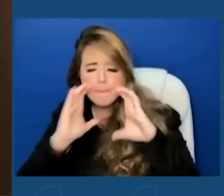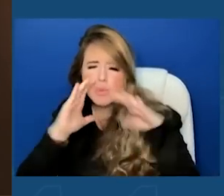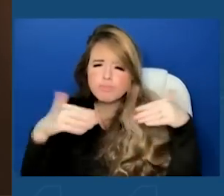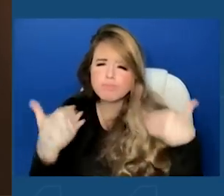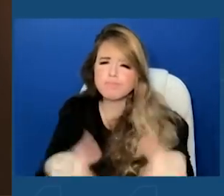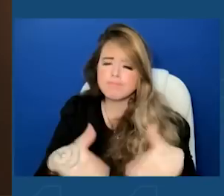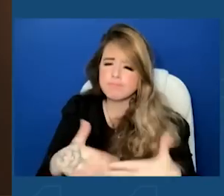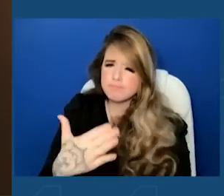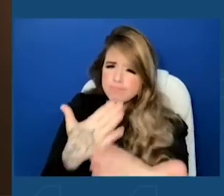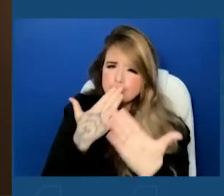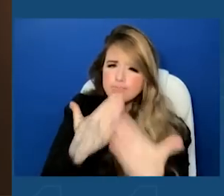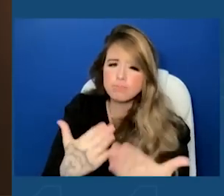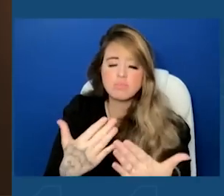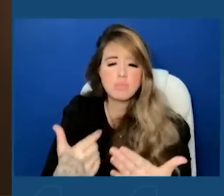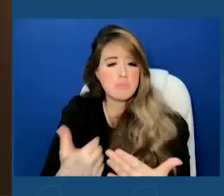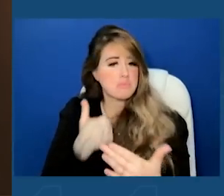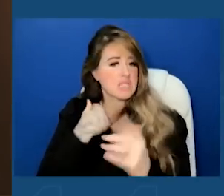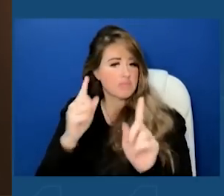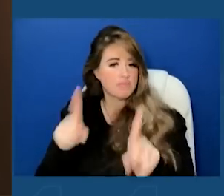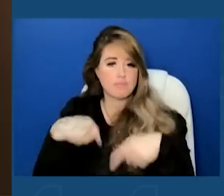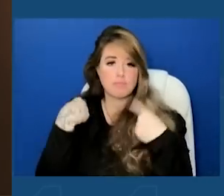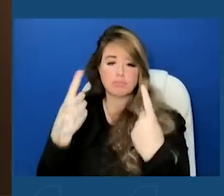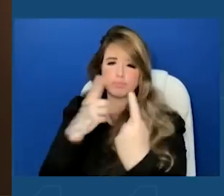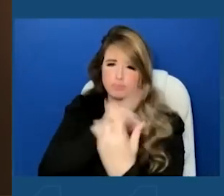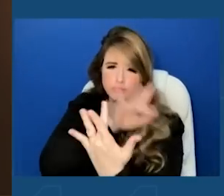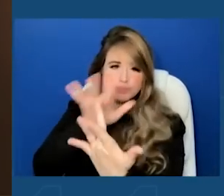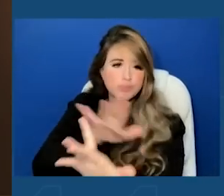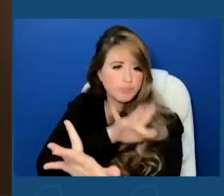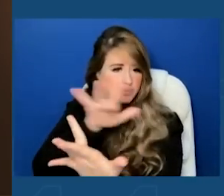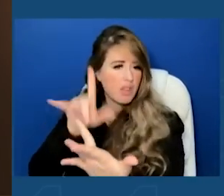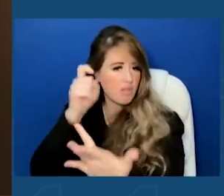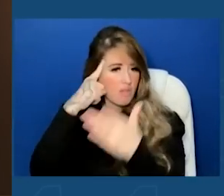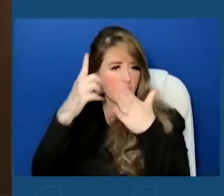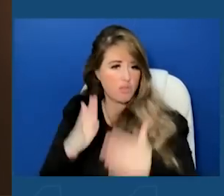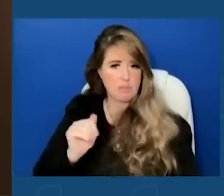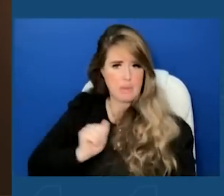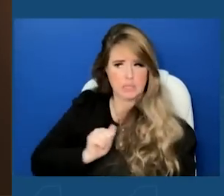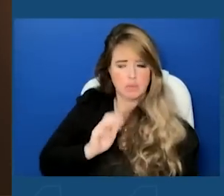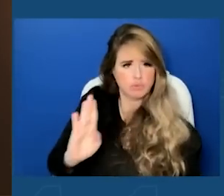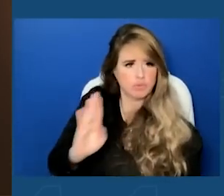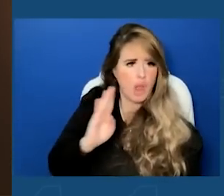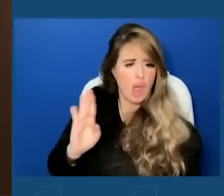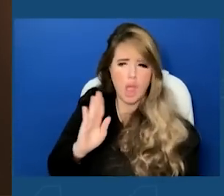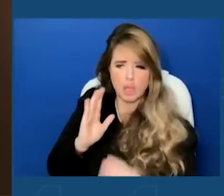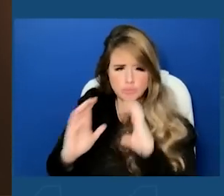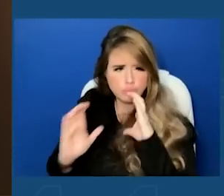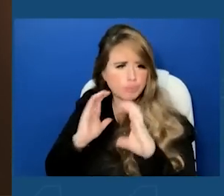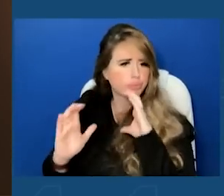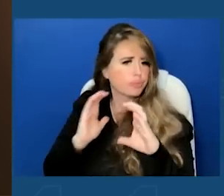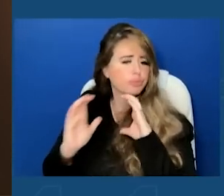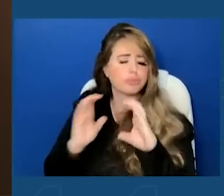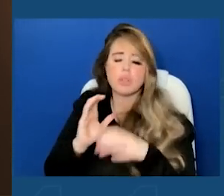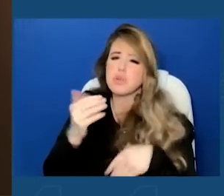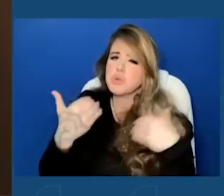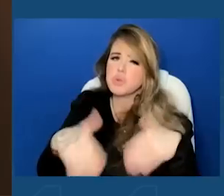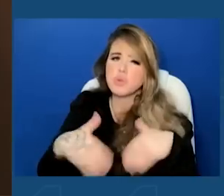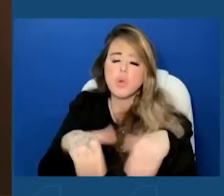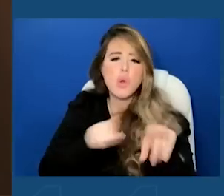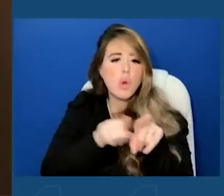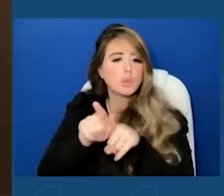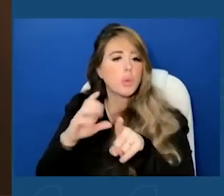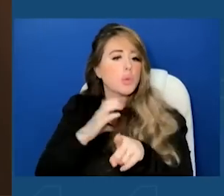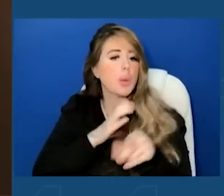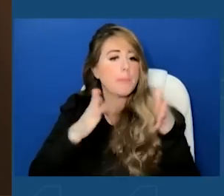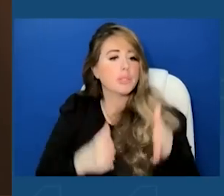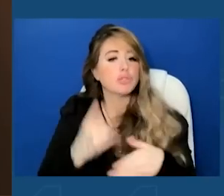I have been in constant contact with Governor Hochul directly, as well as the Commissioner of Homeland